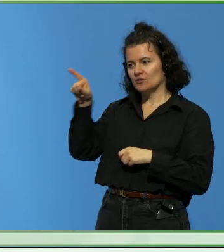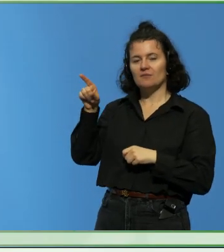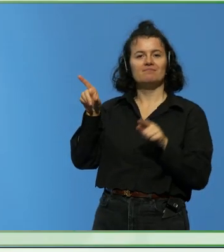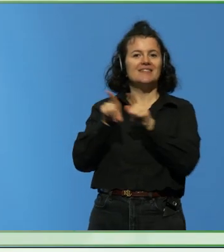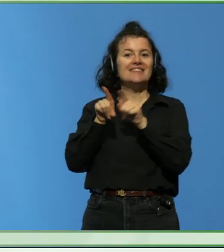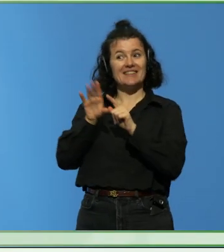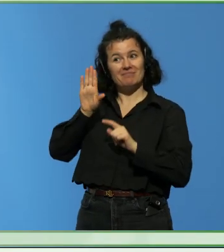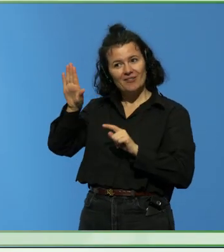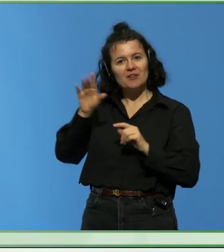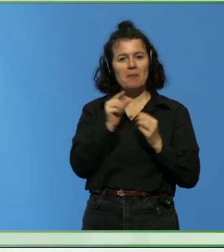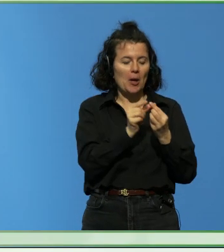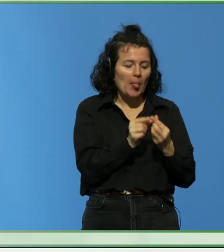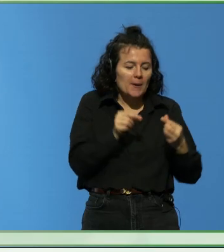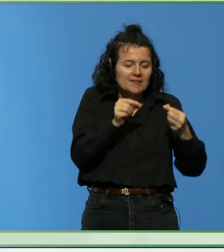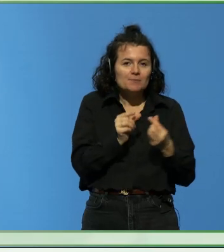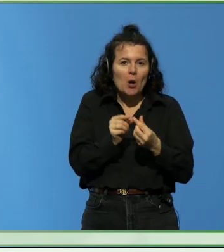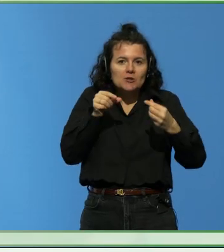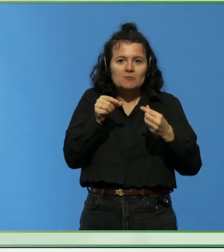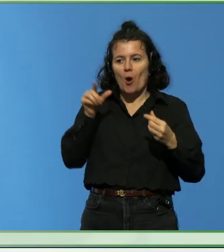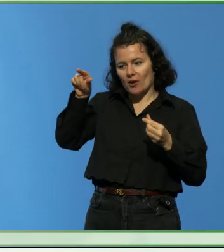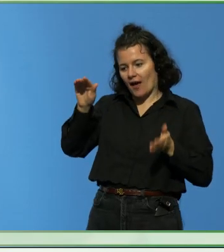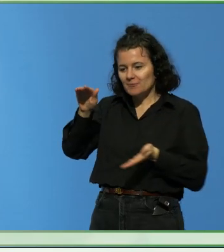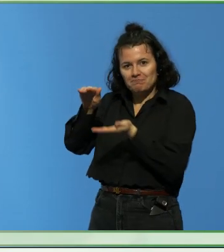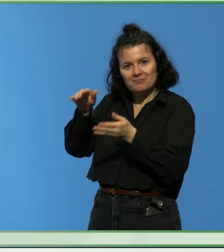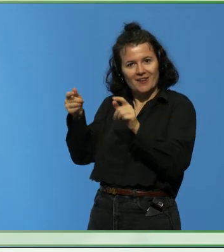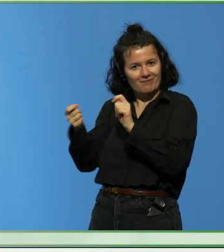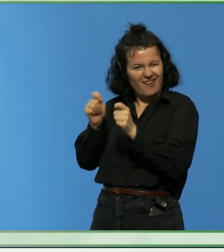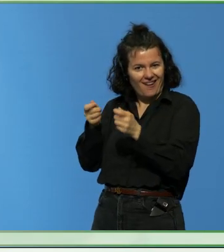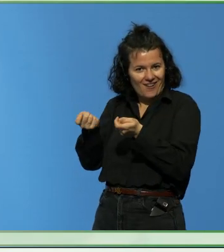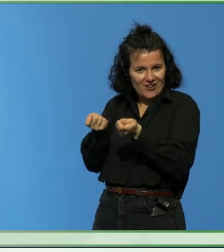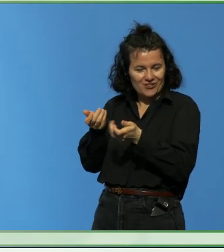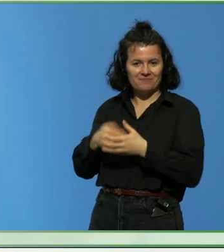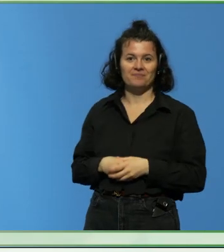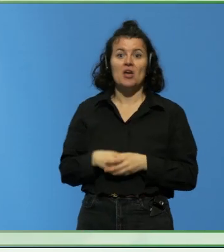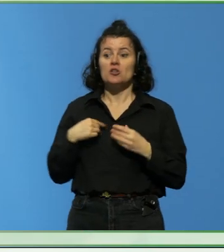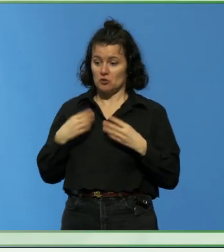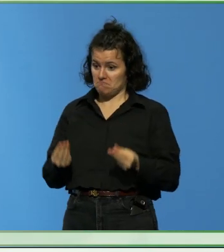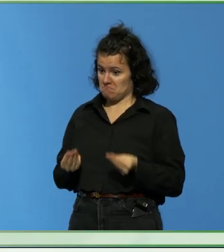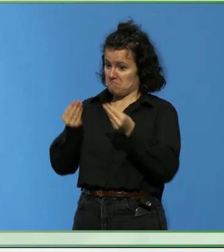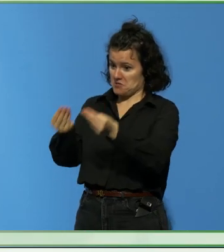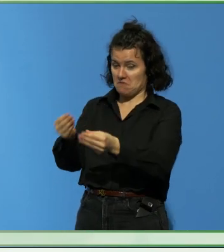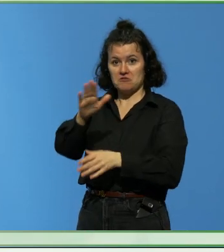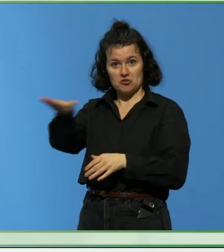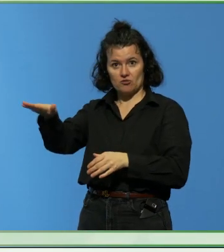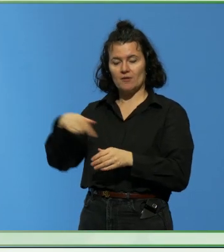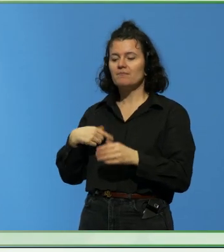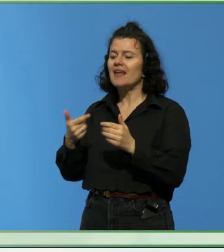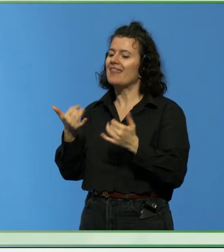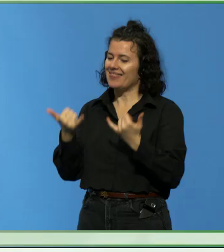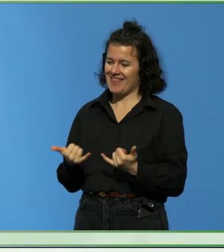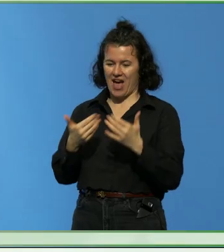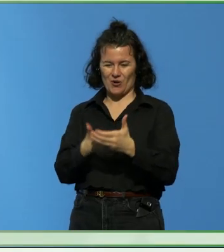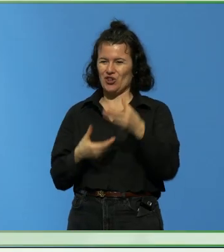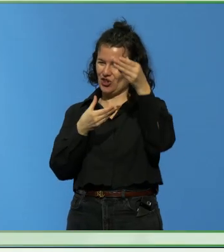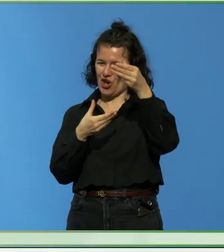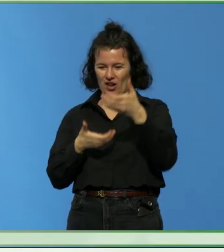contents. So during the facilitation sessions, the young people practiced changing the doll's menstrual material, disposing